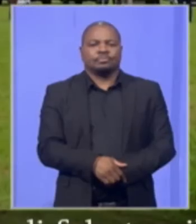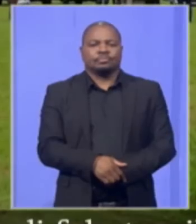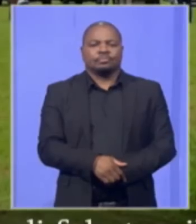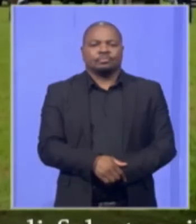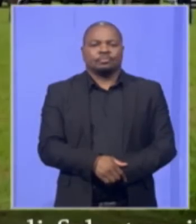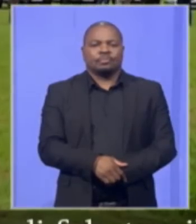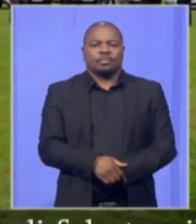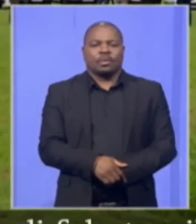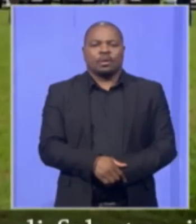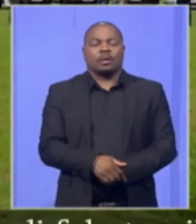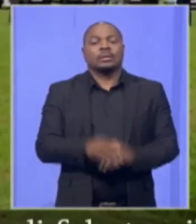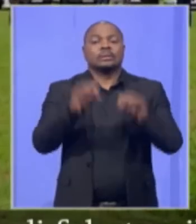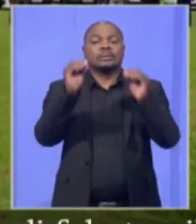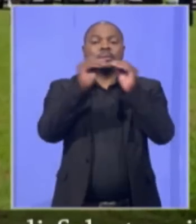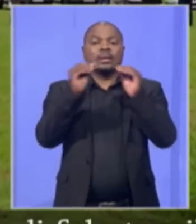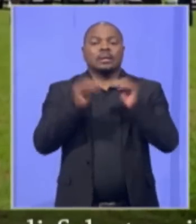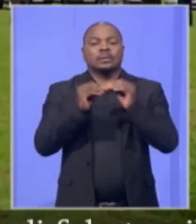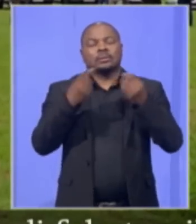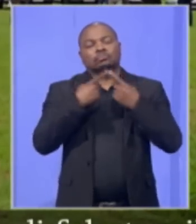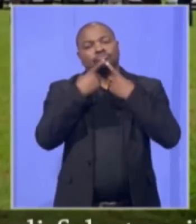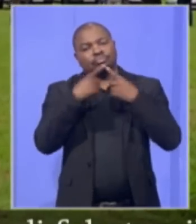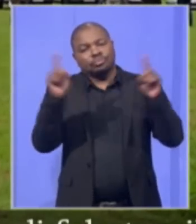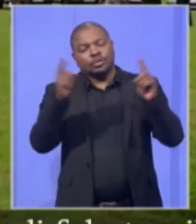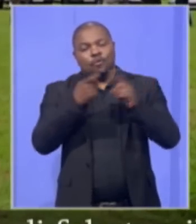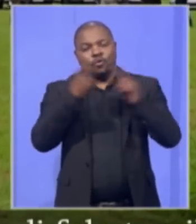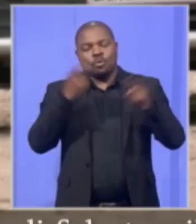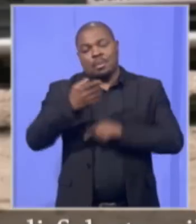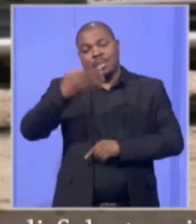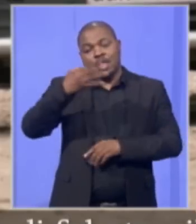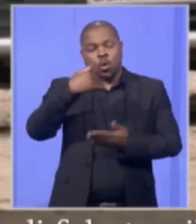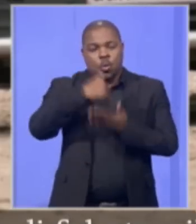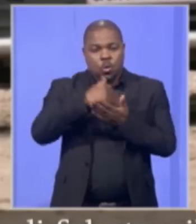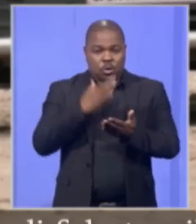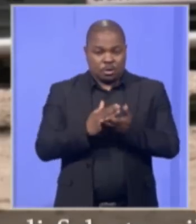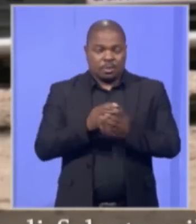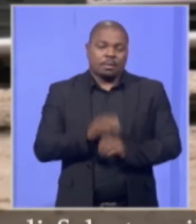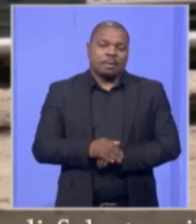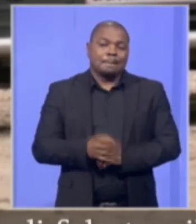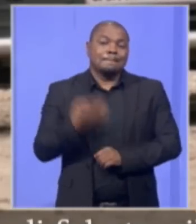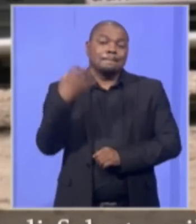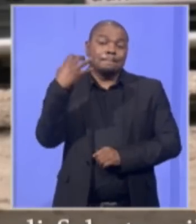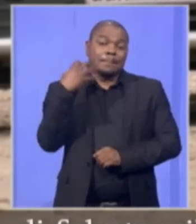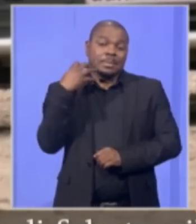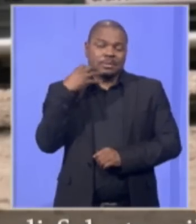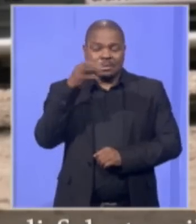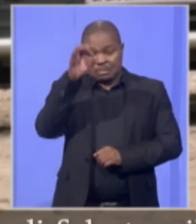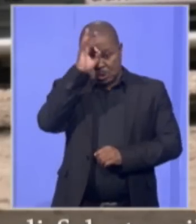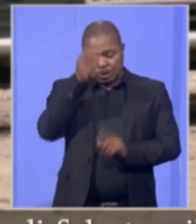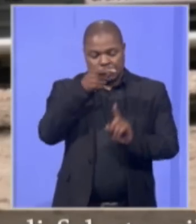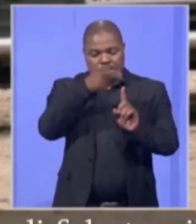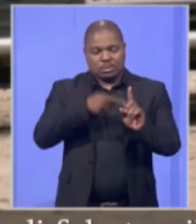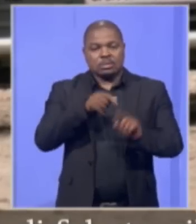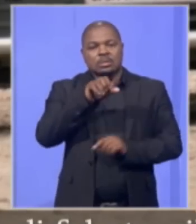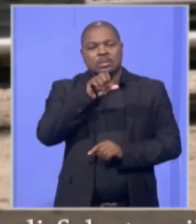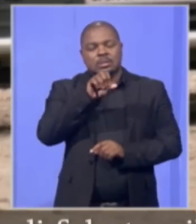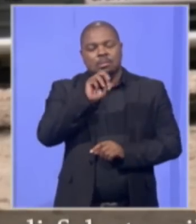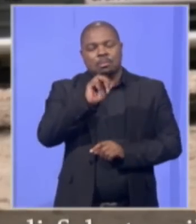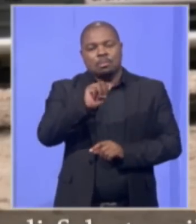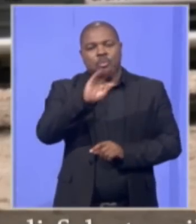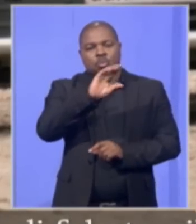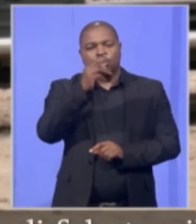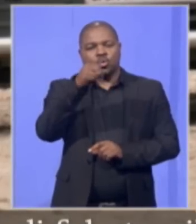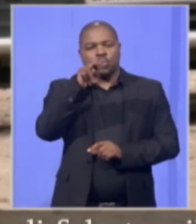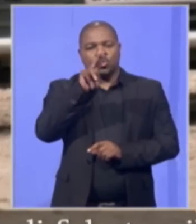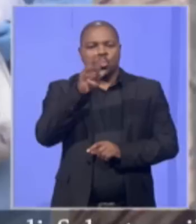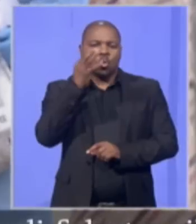Fa a ne a golola dipalopalo tsa bosenyi tsa kotara ya boraro tona ya sepodisi Senzo Mchunu a re diporofense tseo di itemogetseng